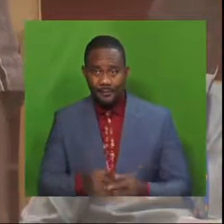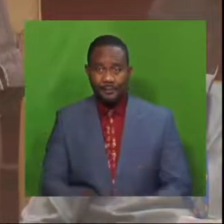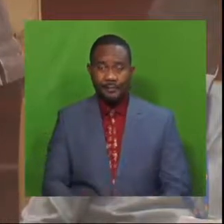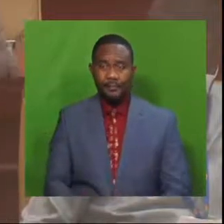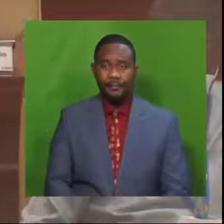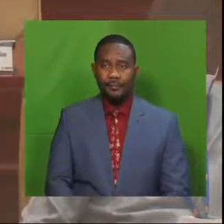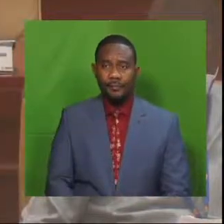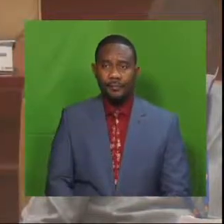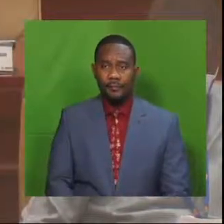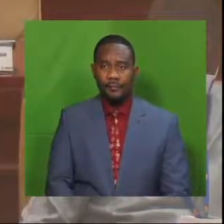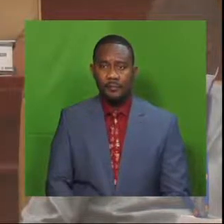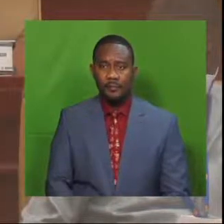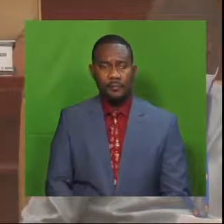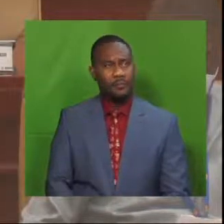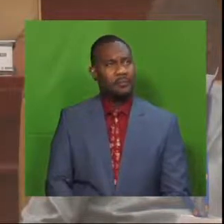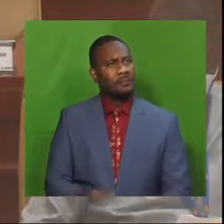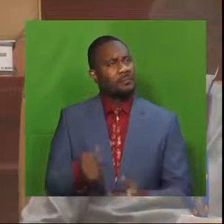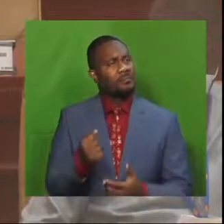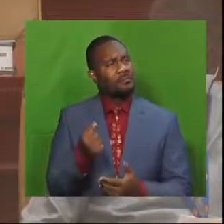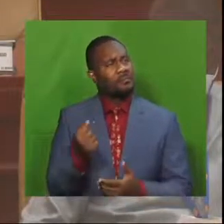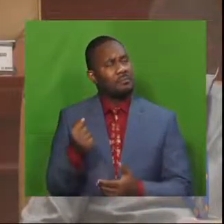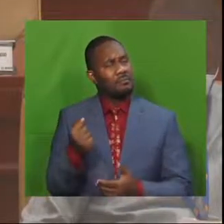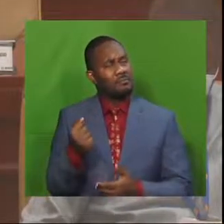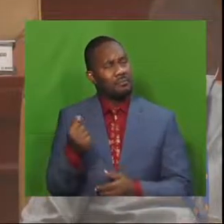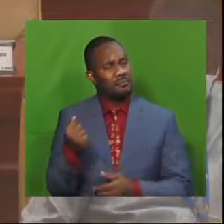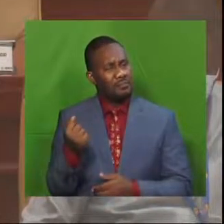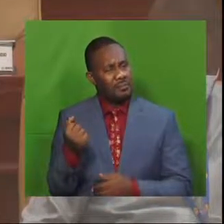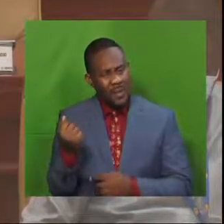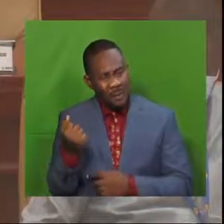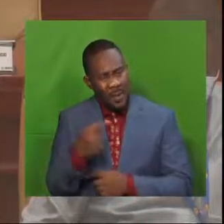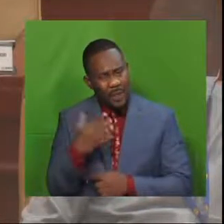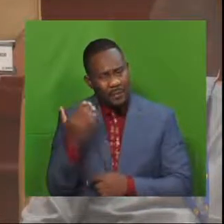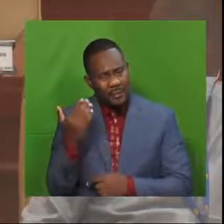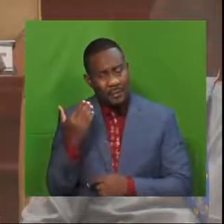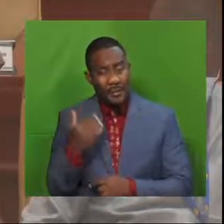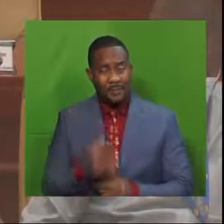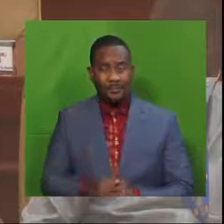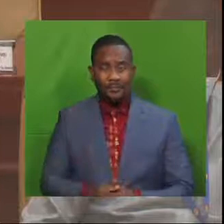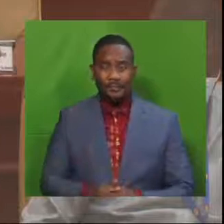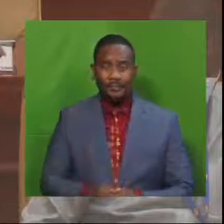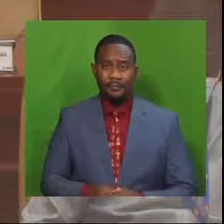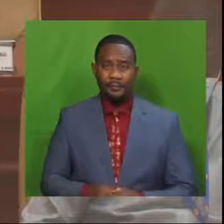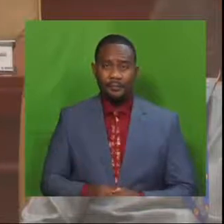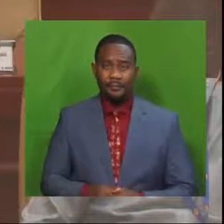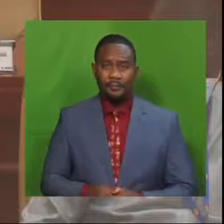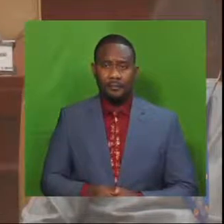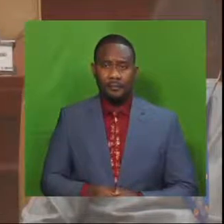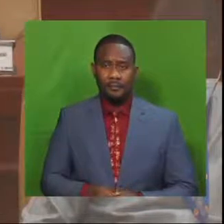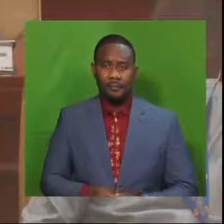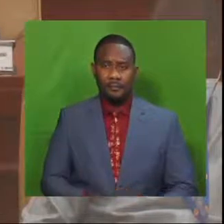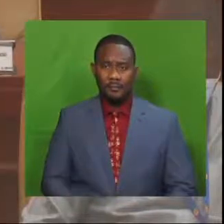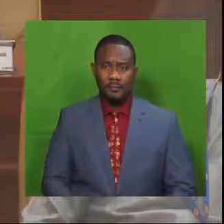in our country some few days ago. Mr. Speaker, I think there's an